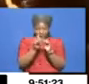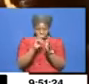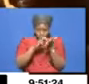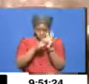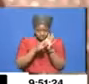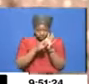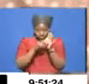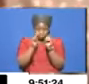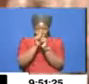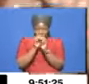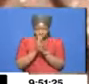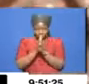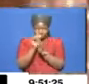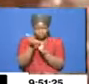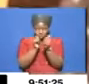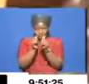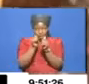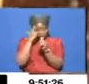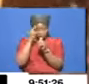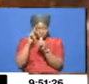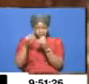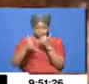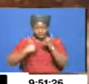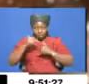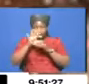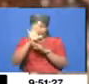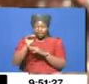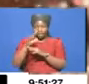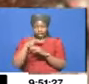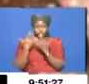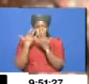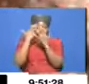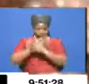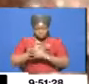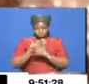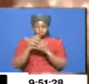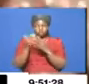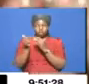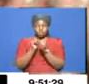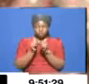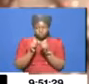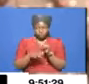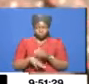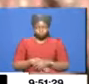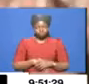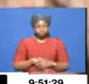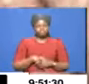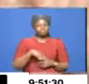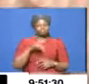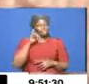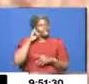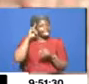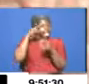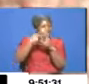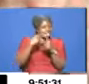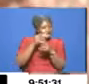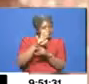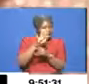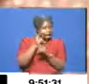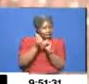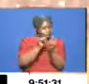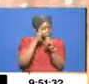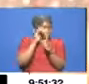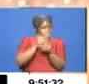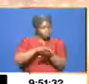Usiku Entertainment Limited. The main objective of the game within the framework of the hashtag Gaming for Good approach is to promote